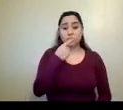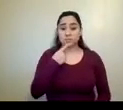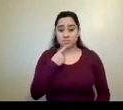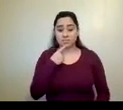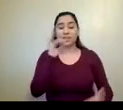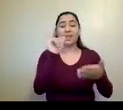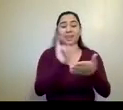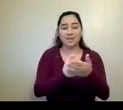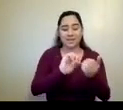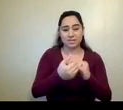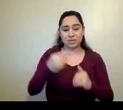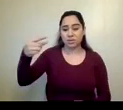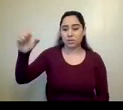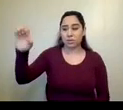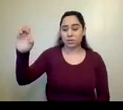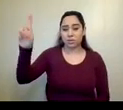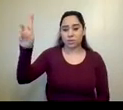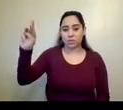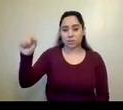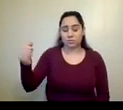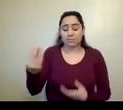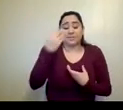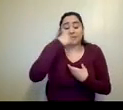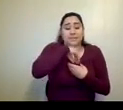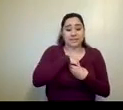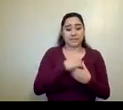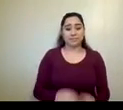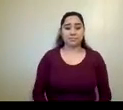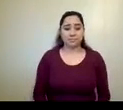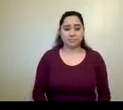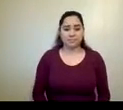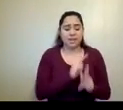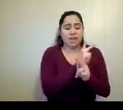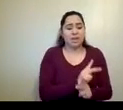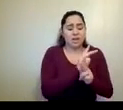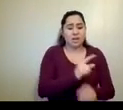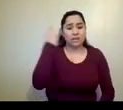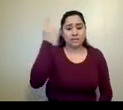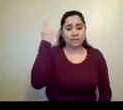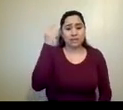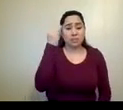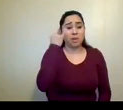germs enter our bodies, and before and after caring for someone who is sick.